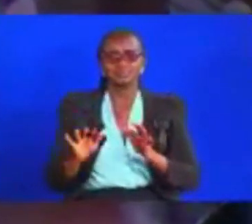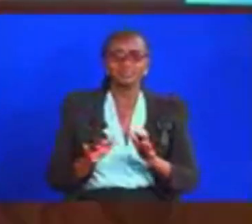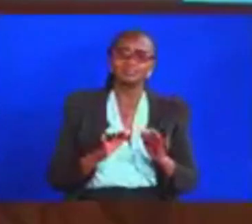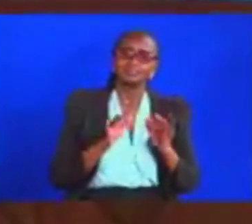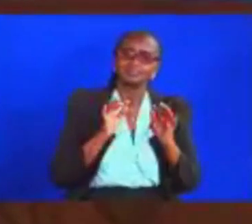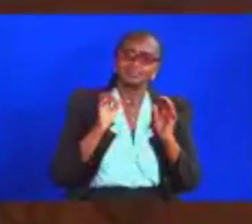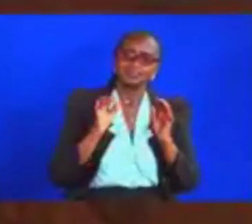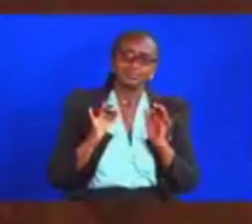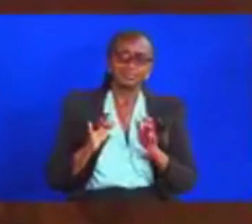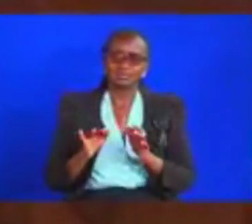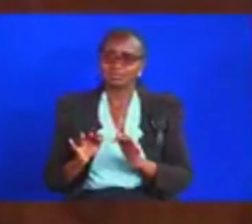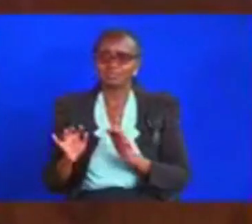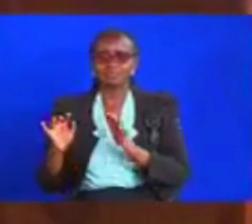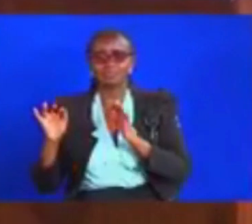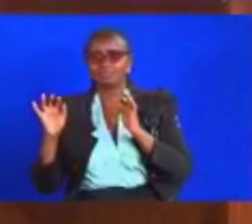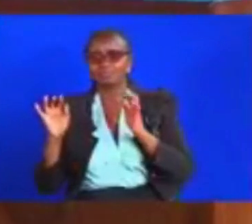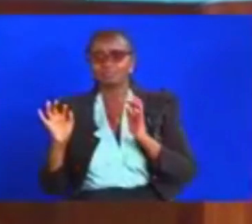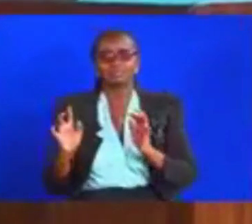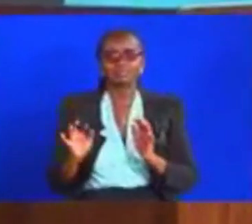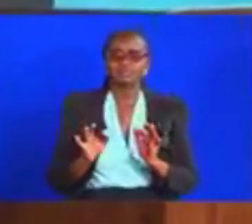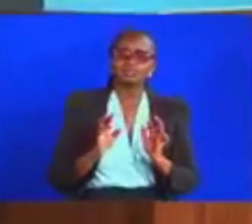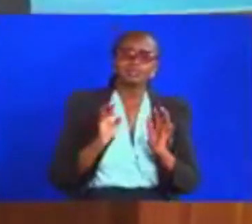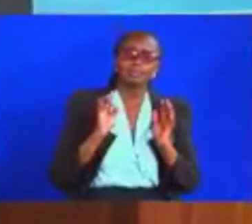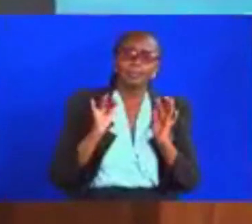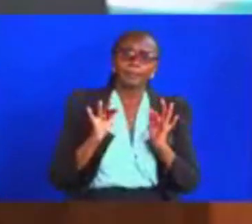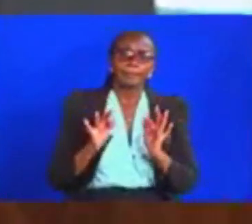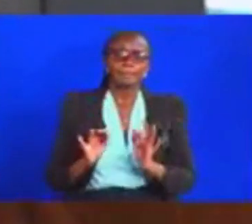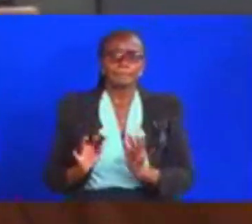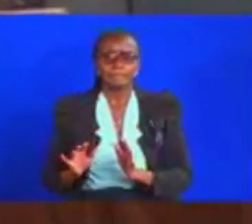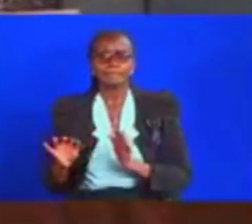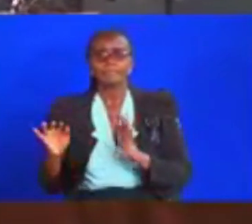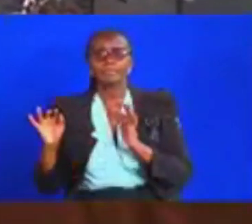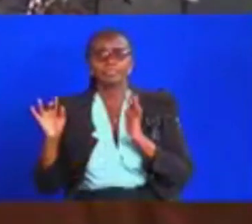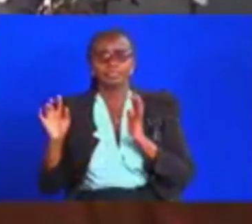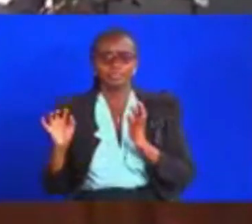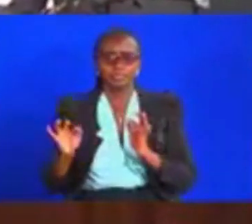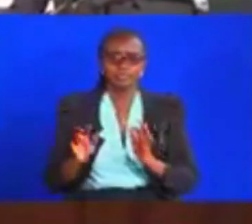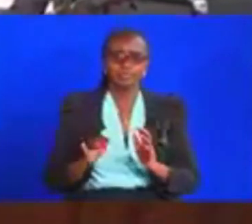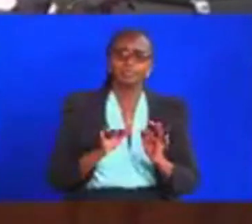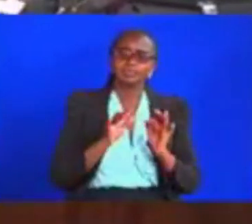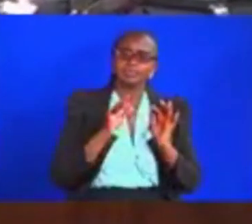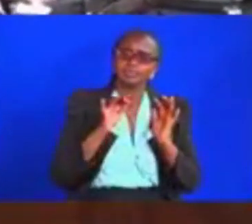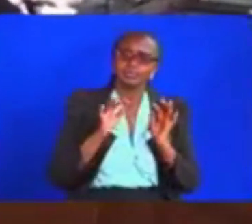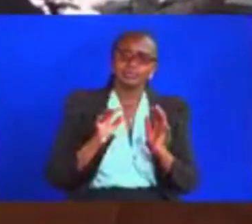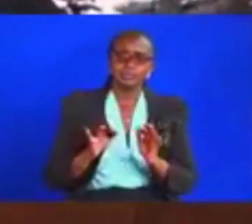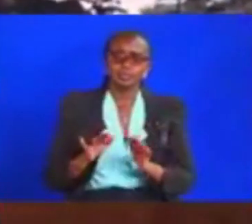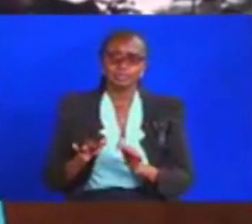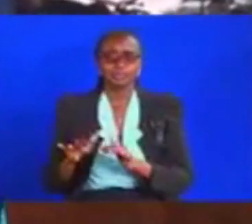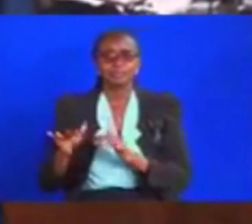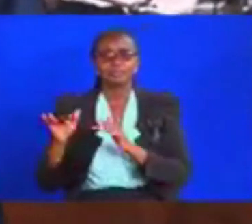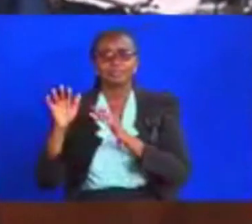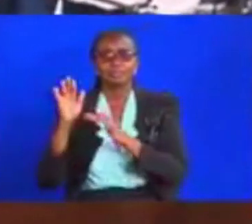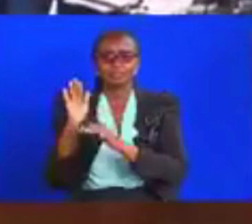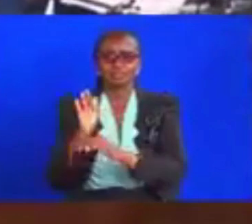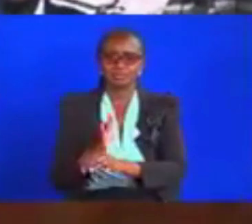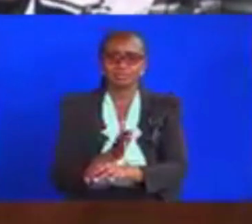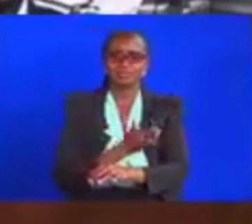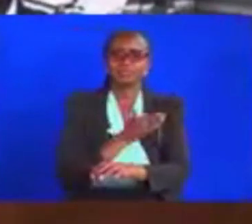No wall you won't kick down, lie you won't tear down, coming after me.